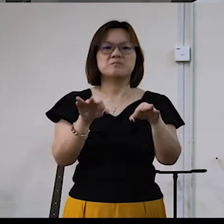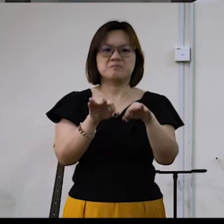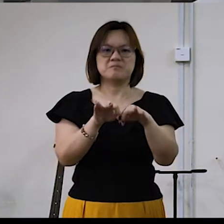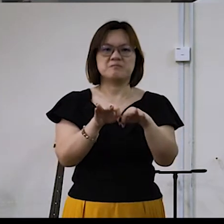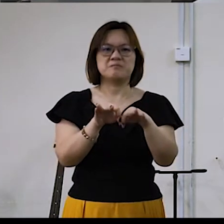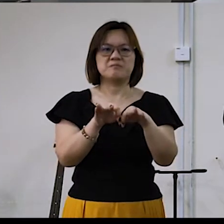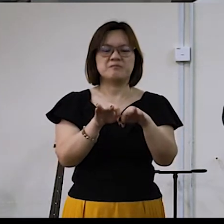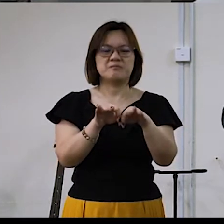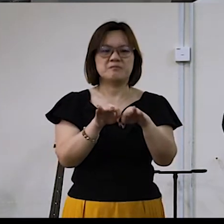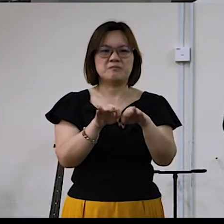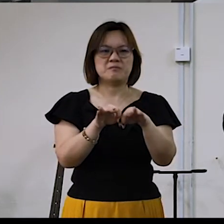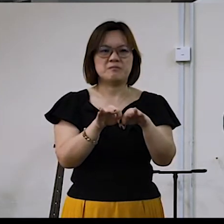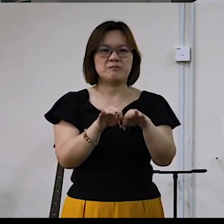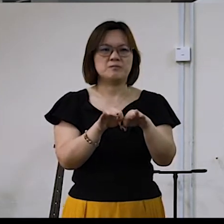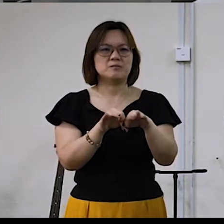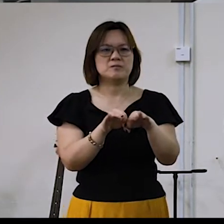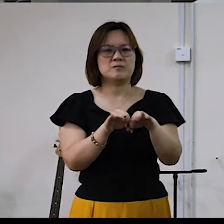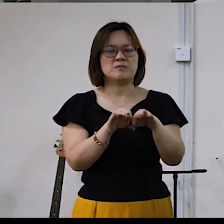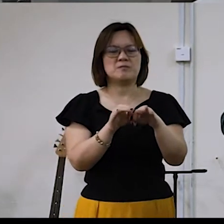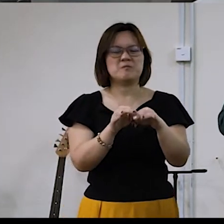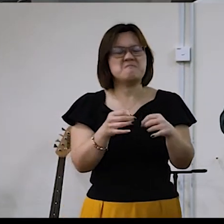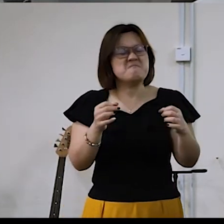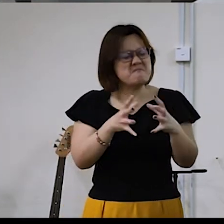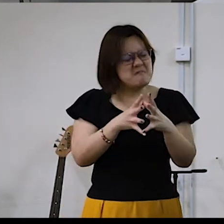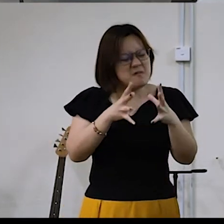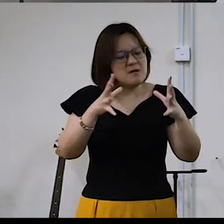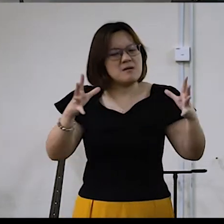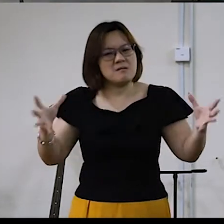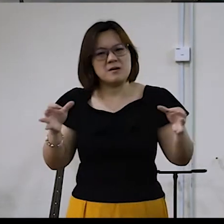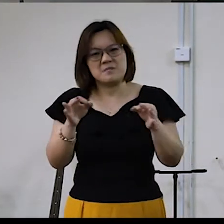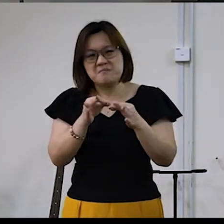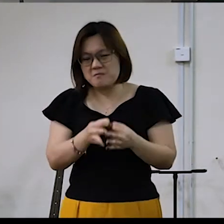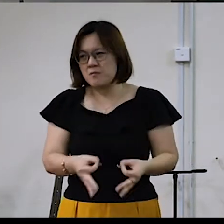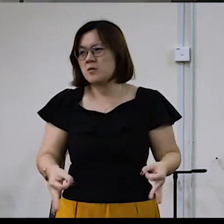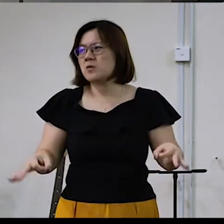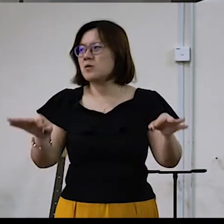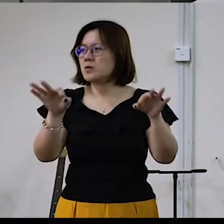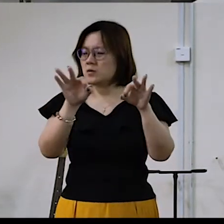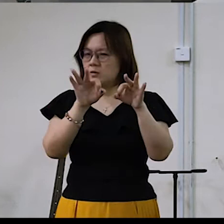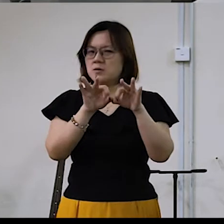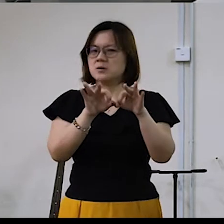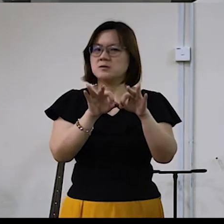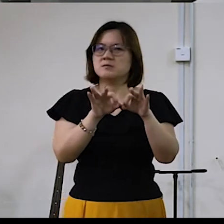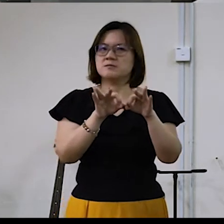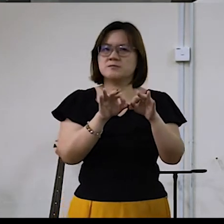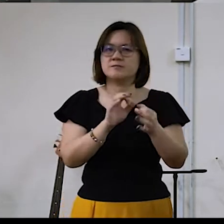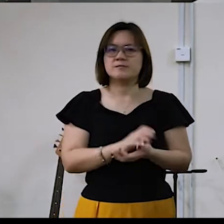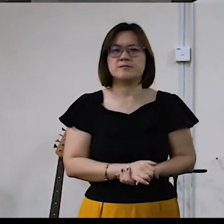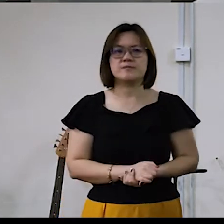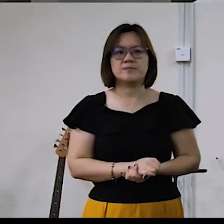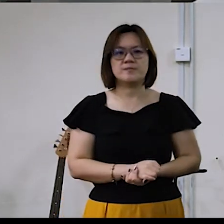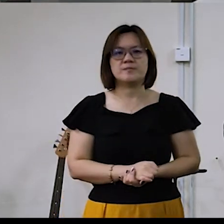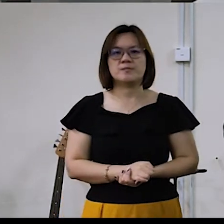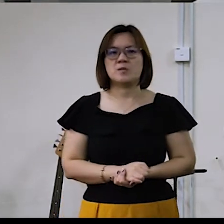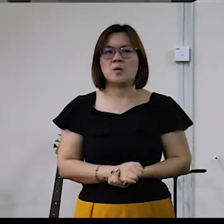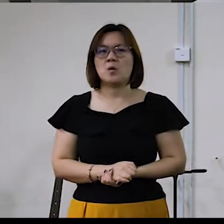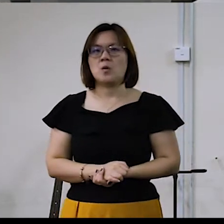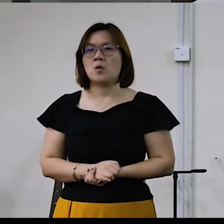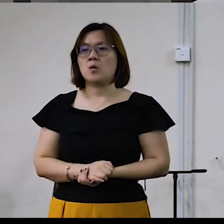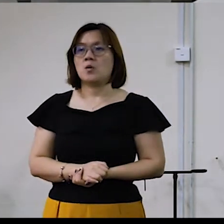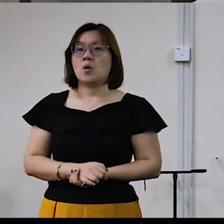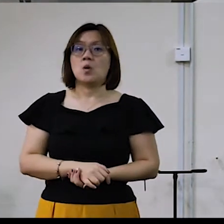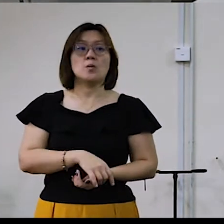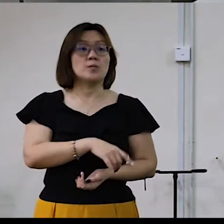My favorite book in the whole wide world is the Bible. And for those who don't know, do you know what is the best selling book ever in the